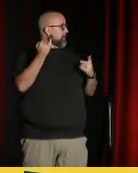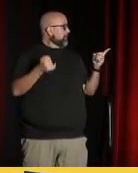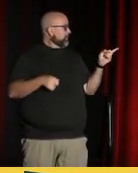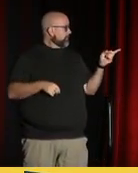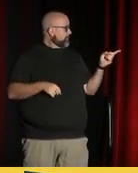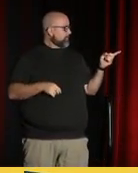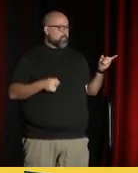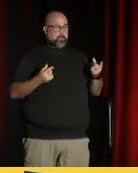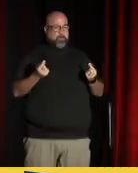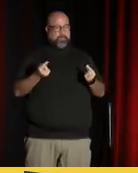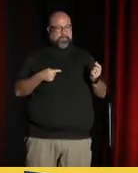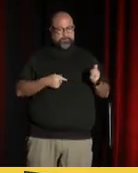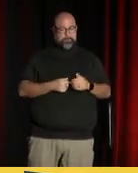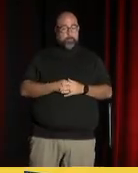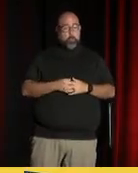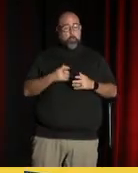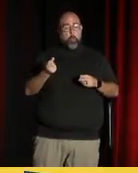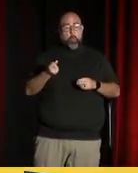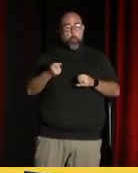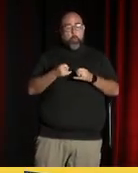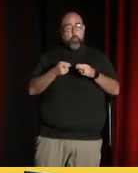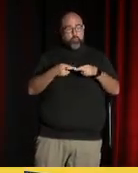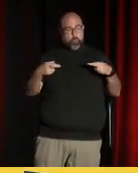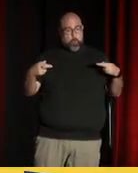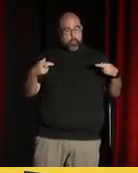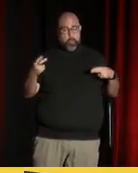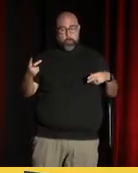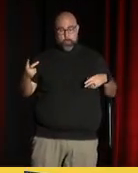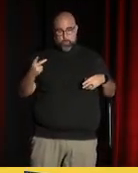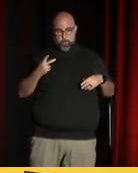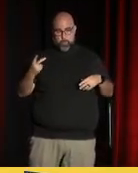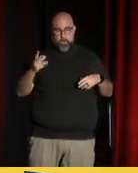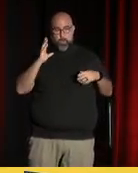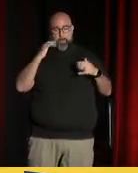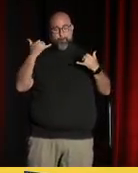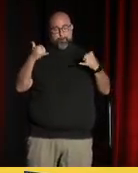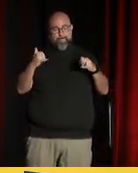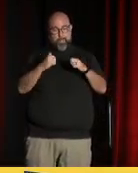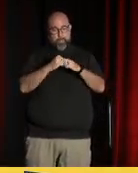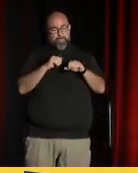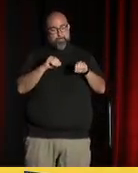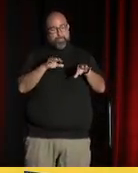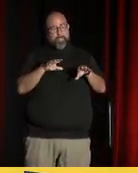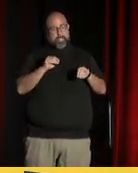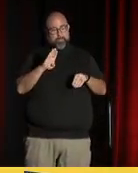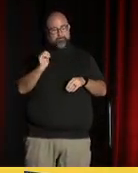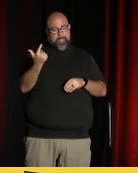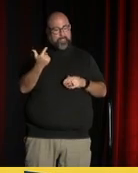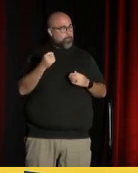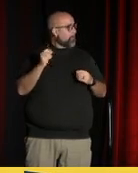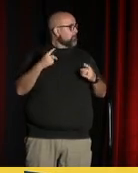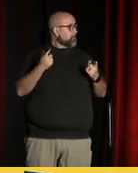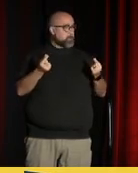Let's do this. You hold the rope. We are going to play with the magic bag. Here's